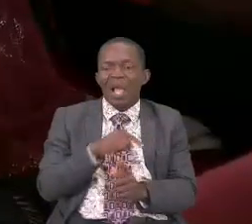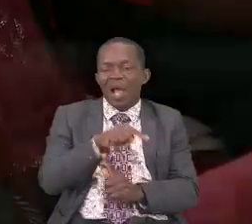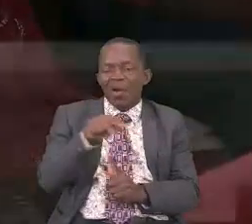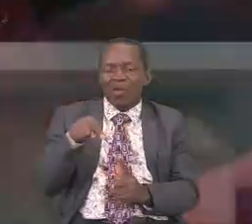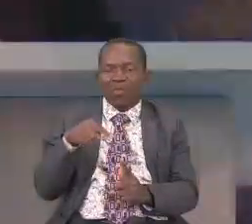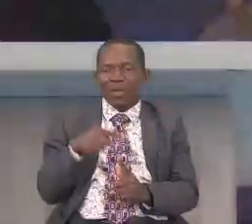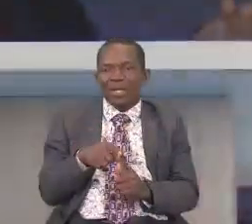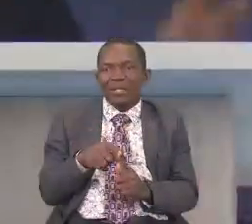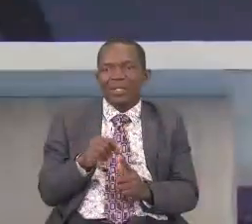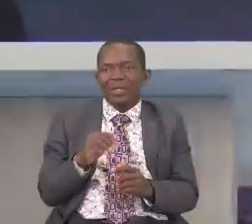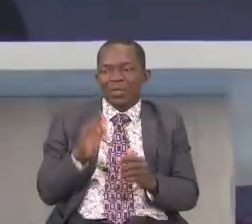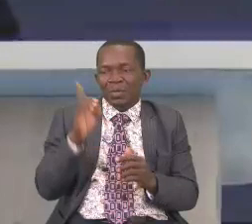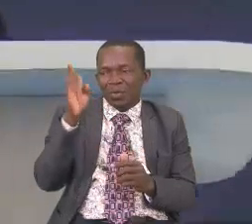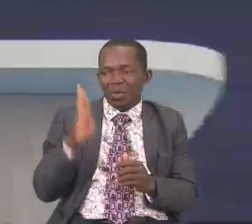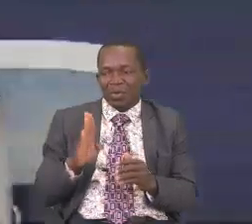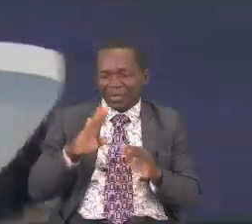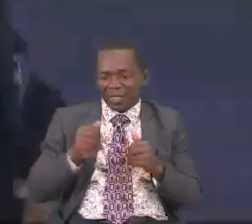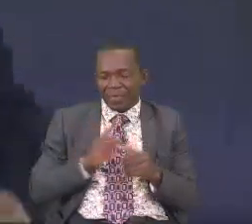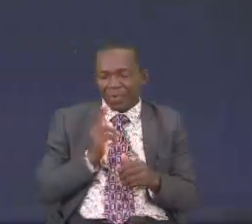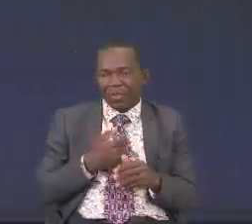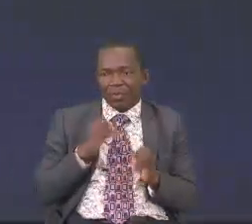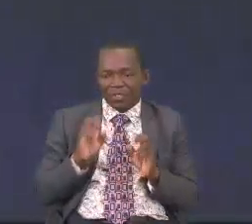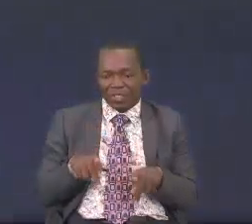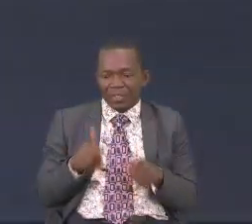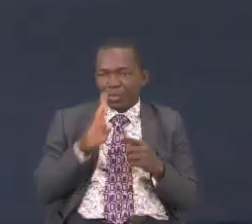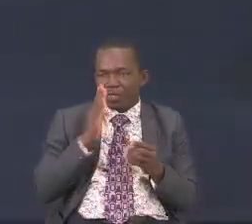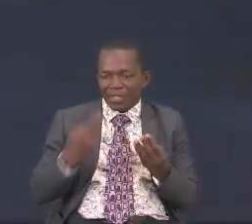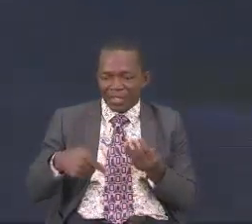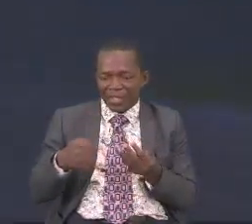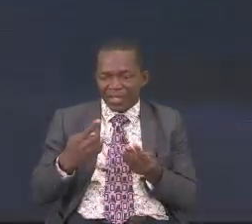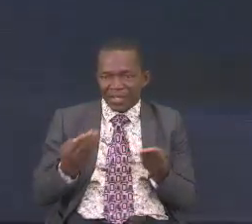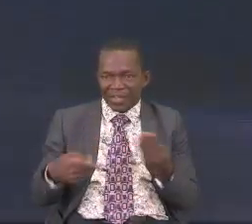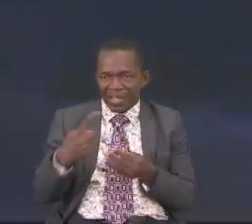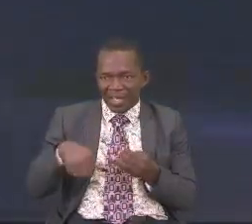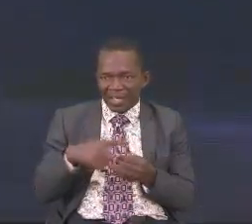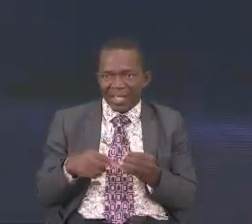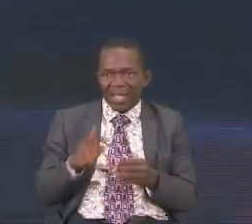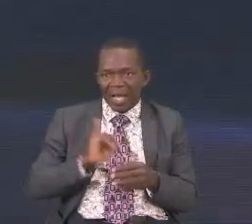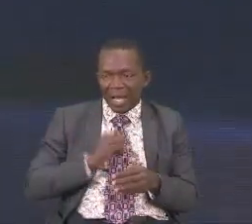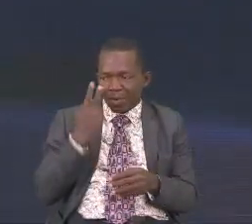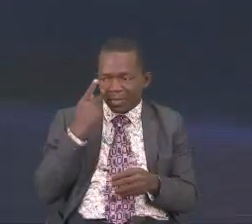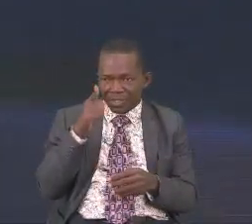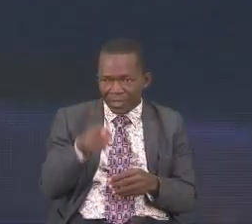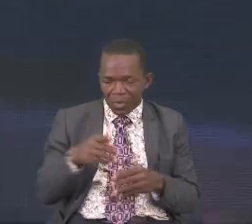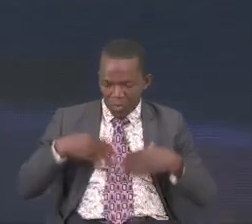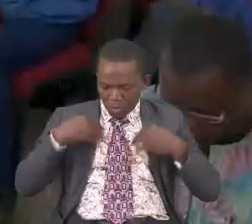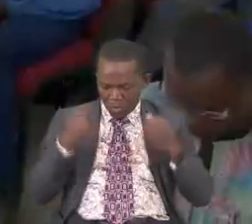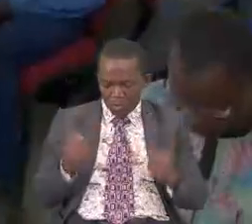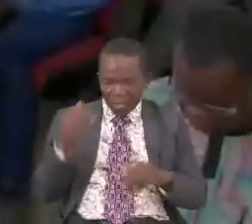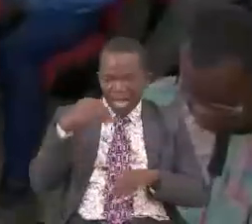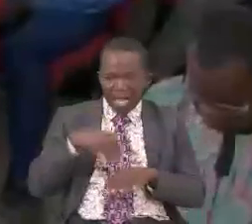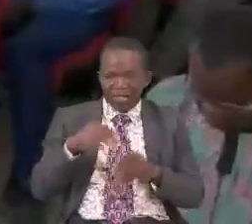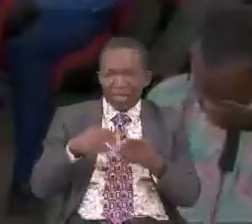God gives a chance to come back again I'll see you strong at your post